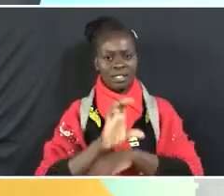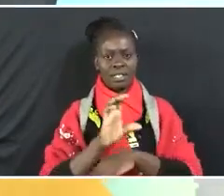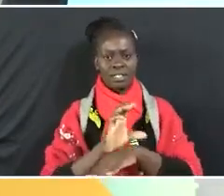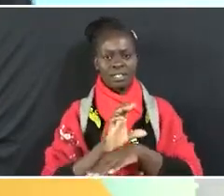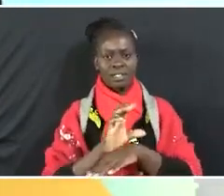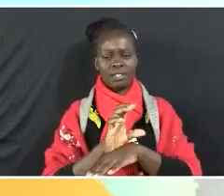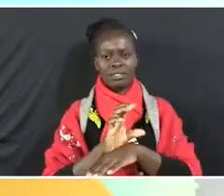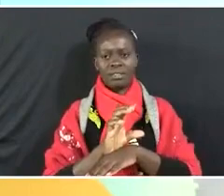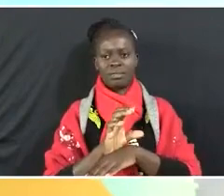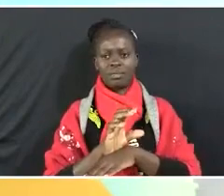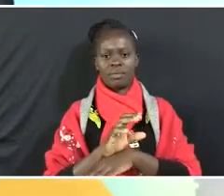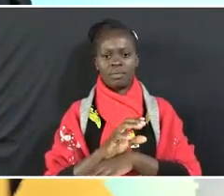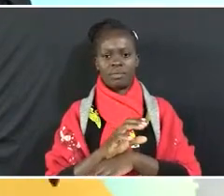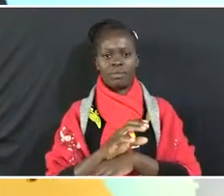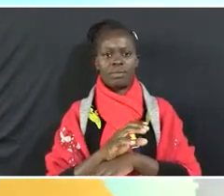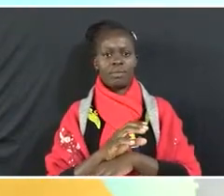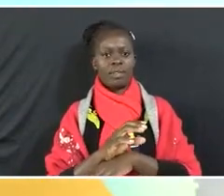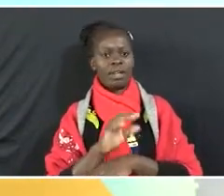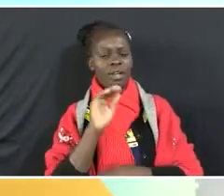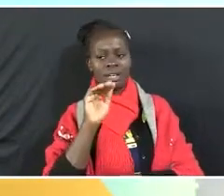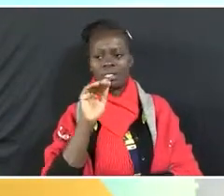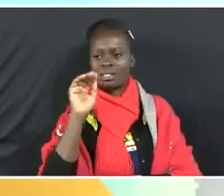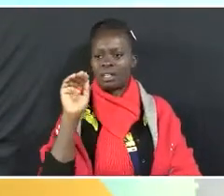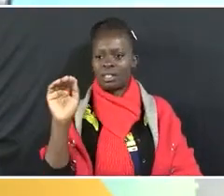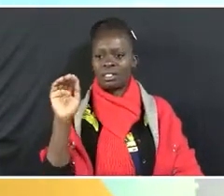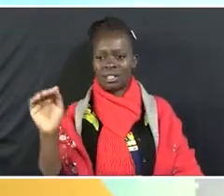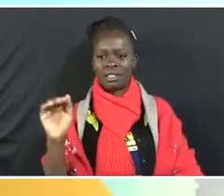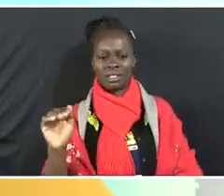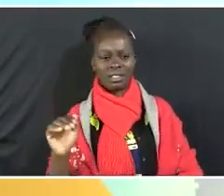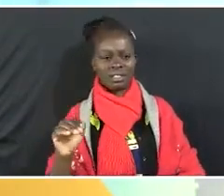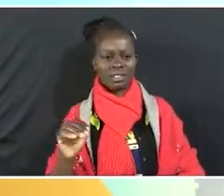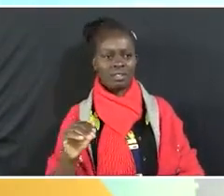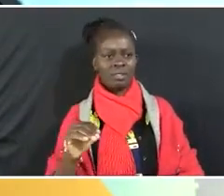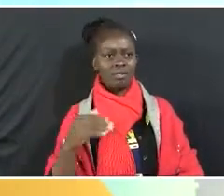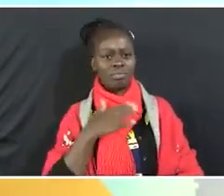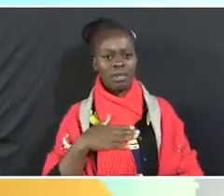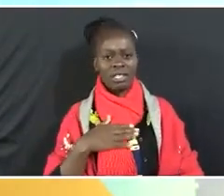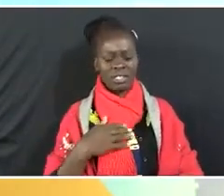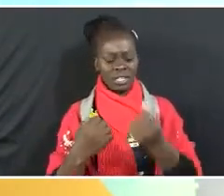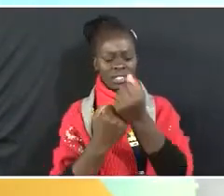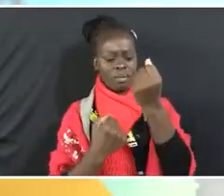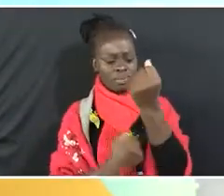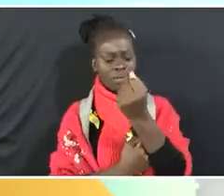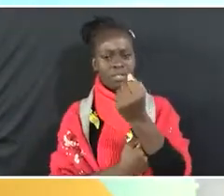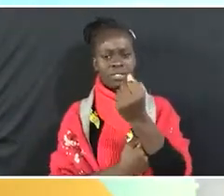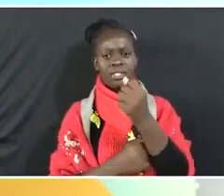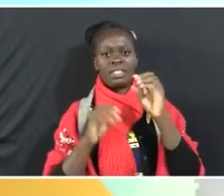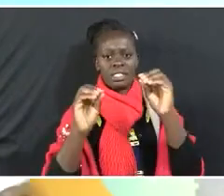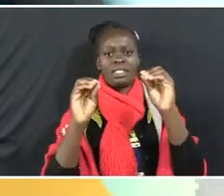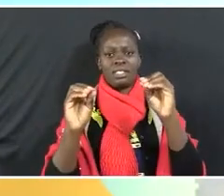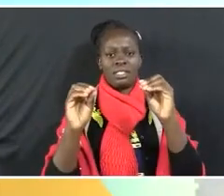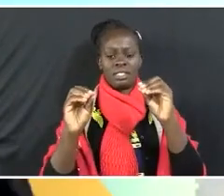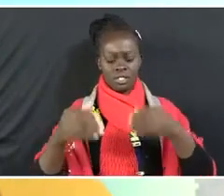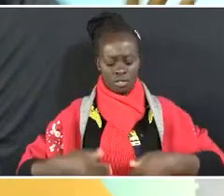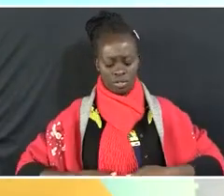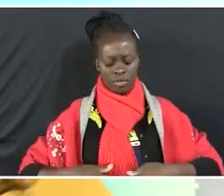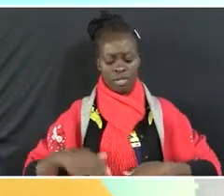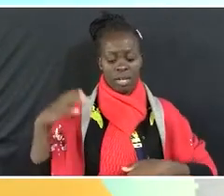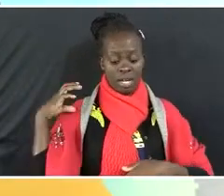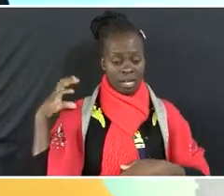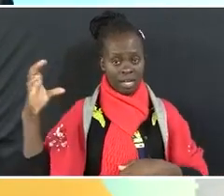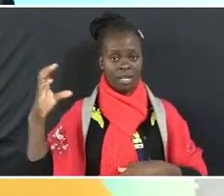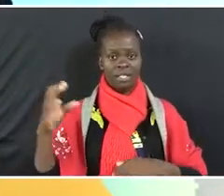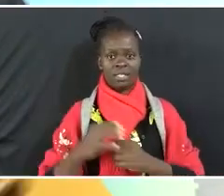advise our ambassadors on career development. Can you imagine? Out there, you are big mentors. Here, nobody cares about